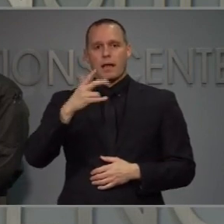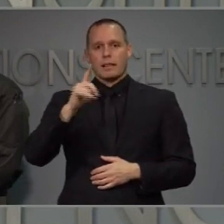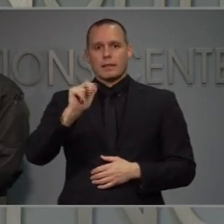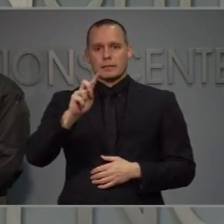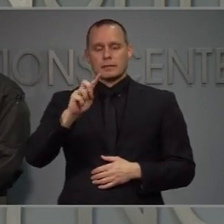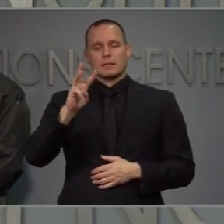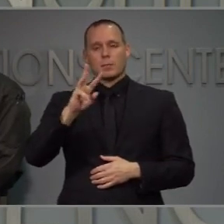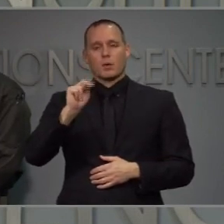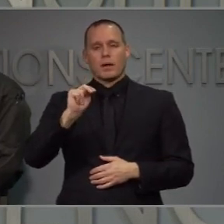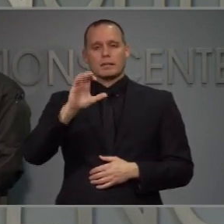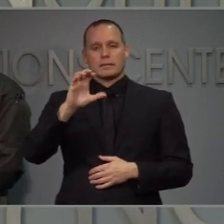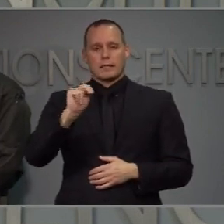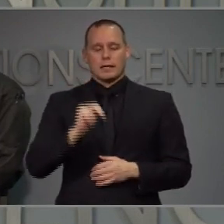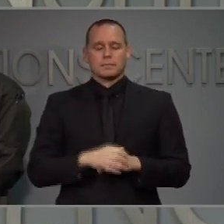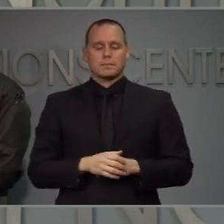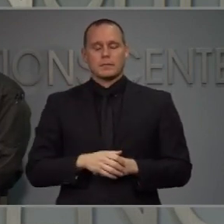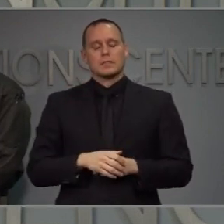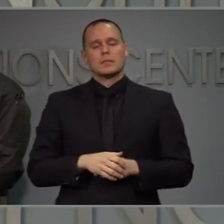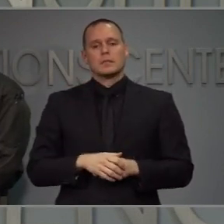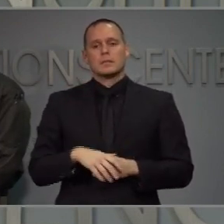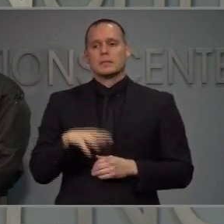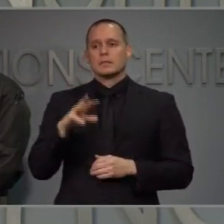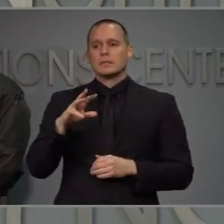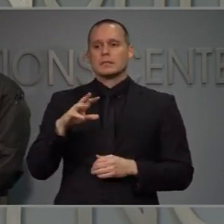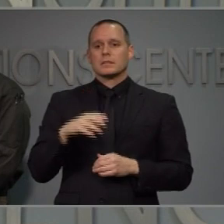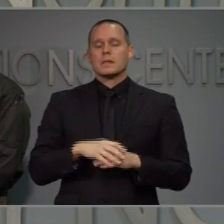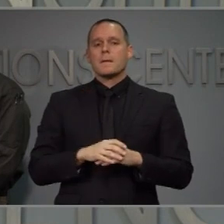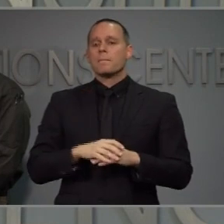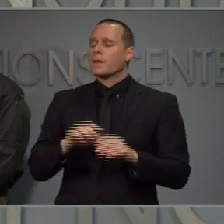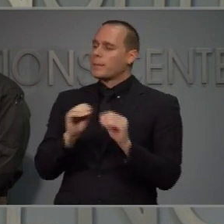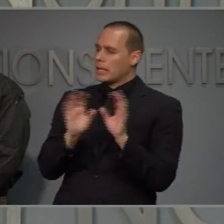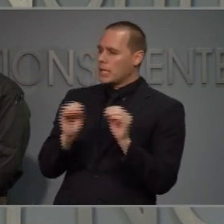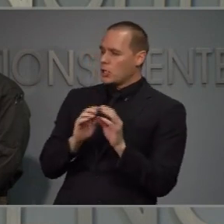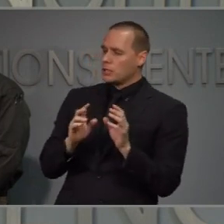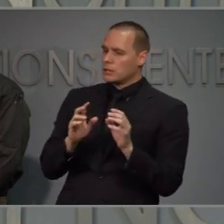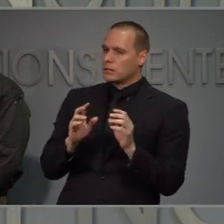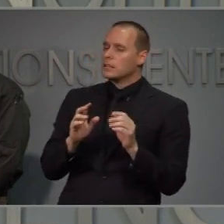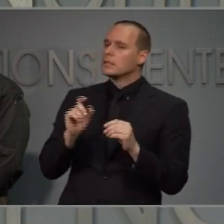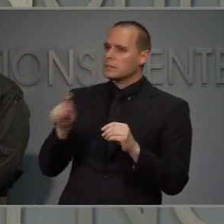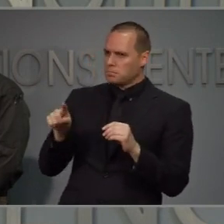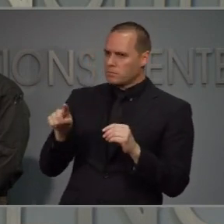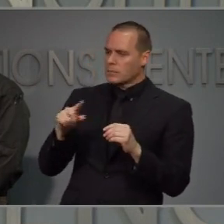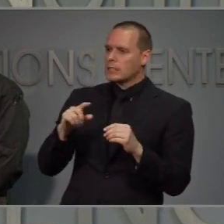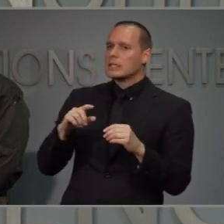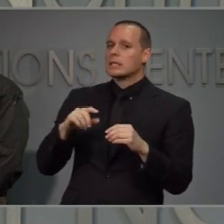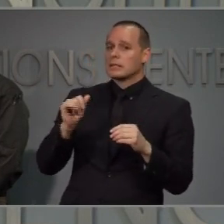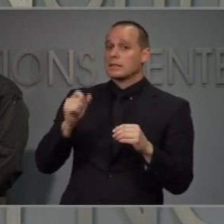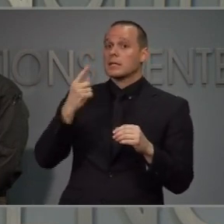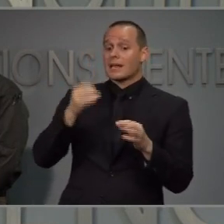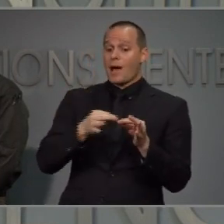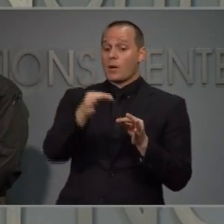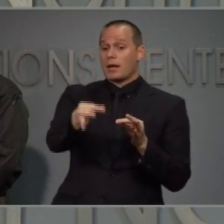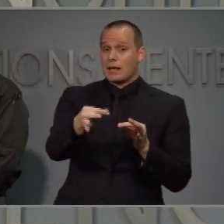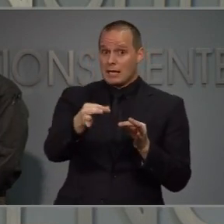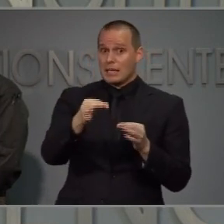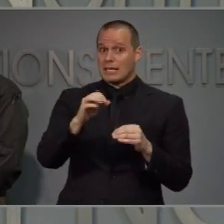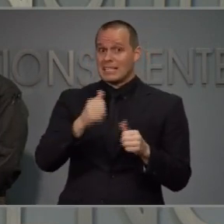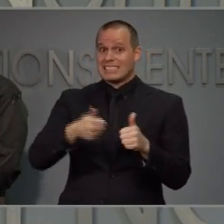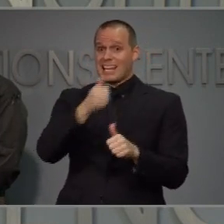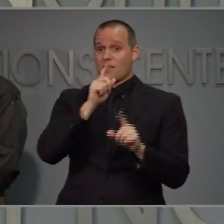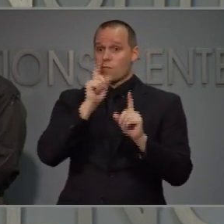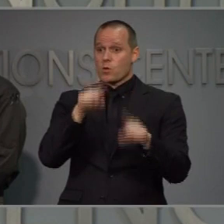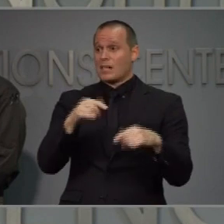Hi, Governor. This is Michael Hyland from CBS 17. Just to be clear, by extending the executive order to May 8th, is it your expectation now that